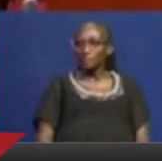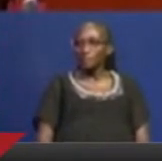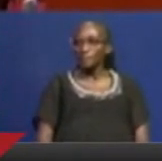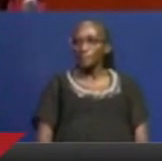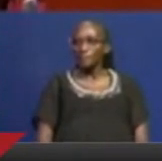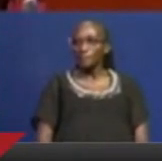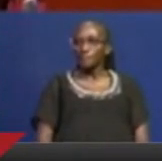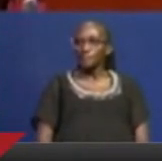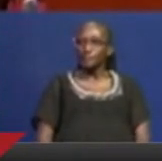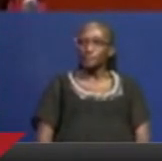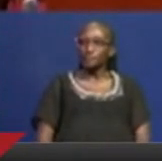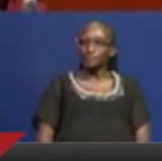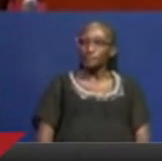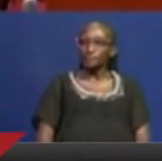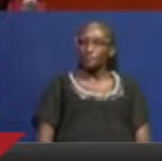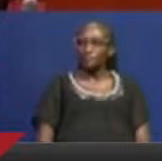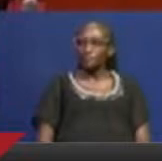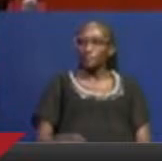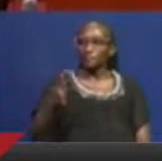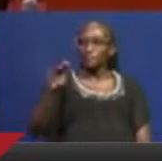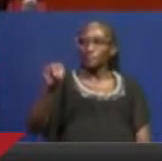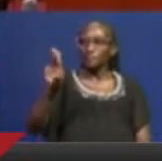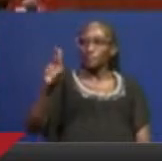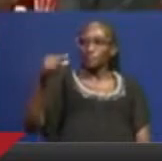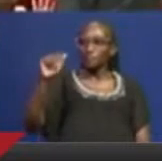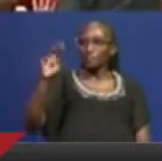Buri, Muruidhania Rindikiri Mugambi.